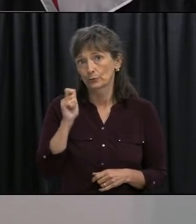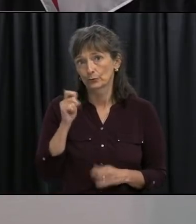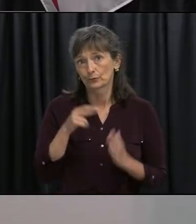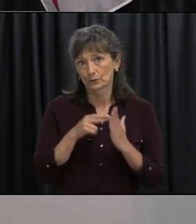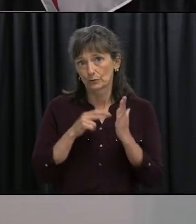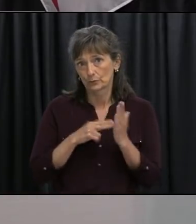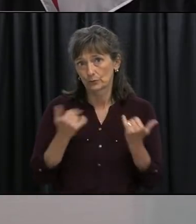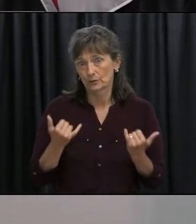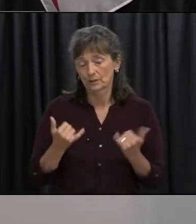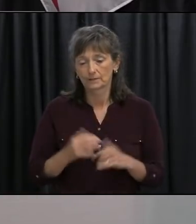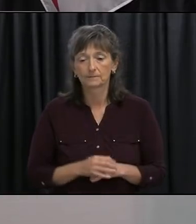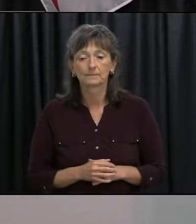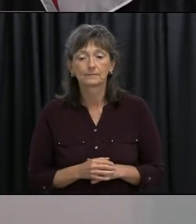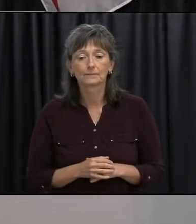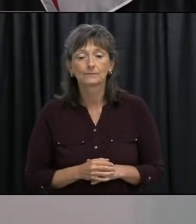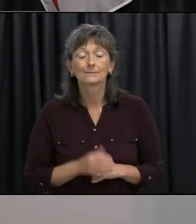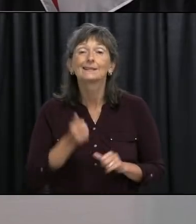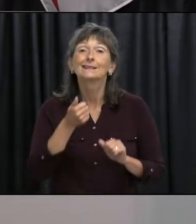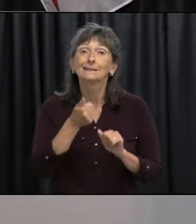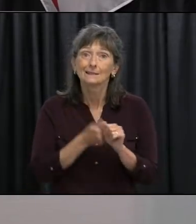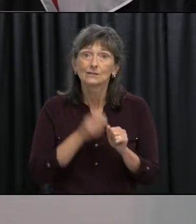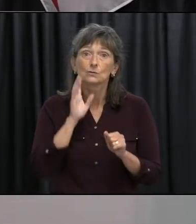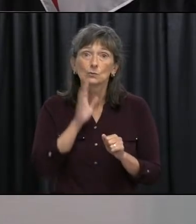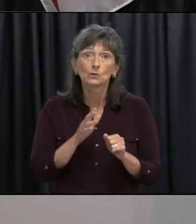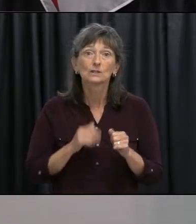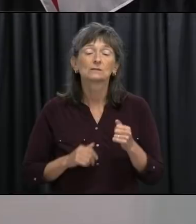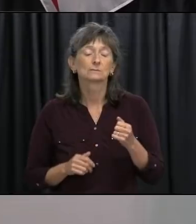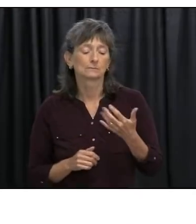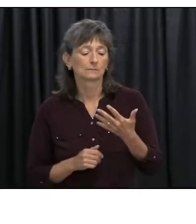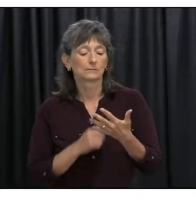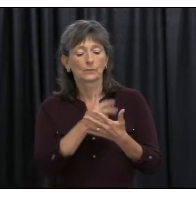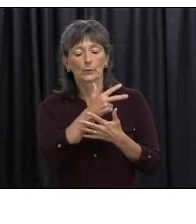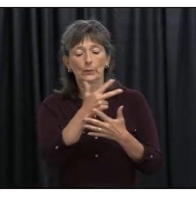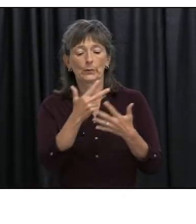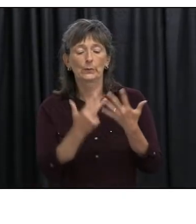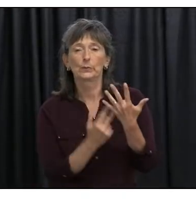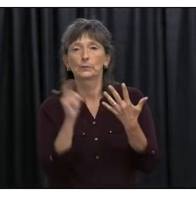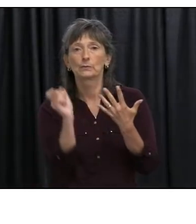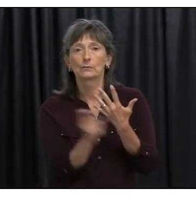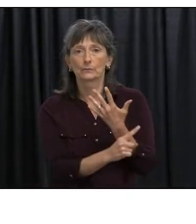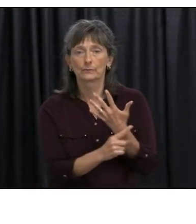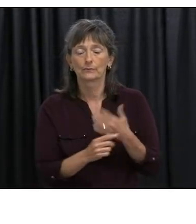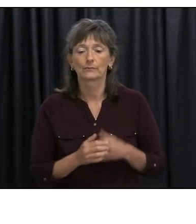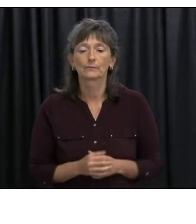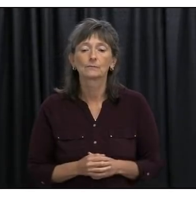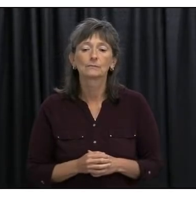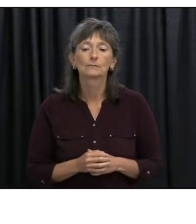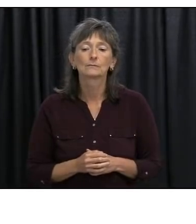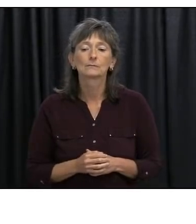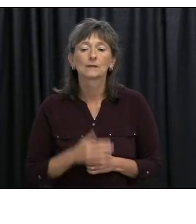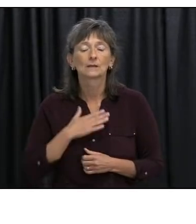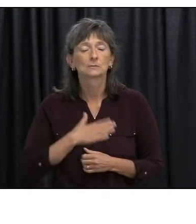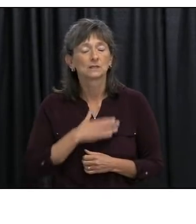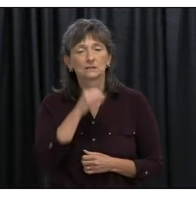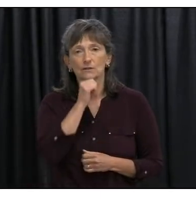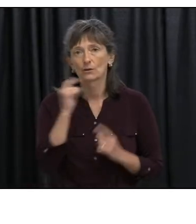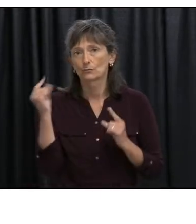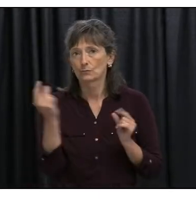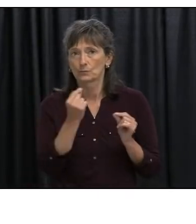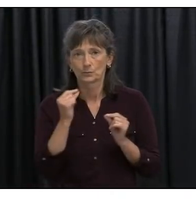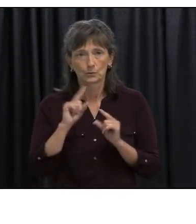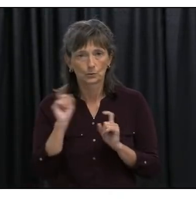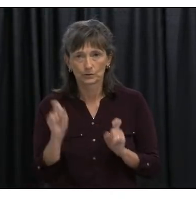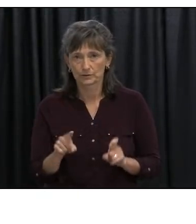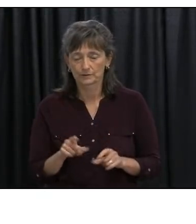today's call. Each reporter will have the opportunity to ask 2 questions and 1 follow-up. We suggest that you not ask rumor-based